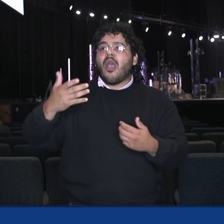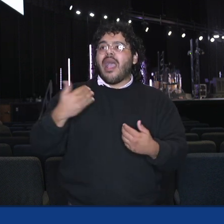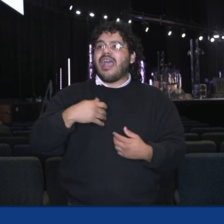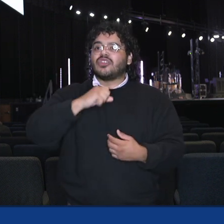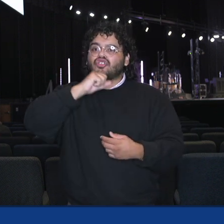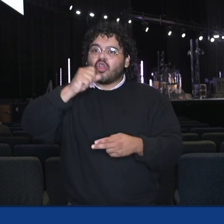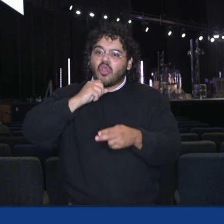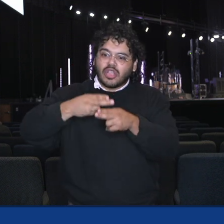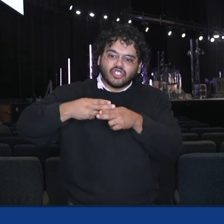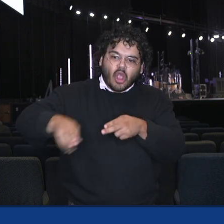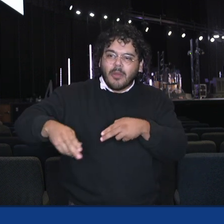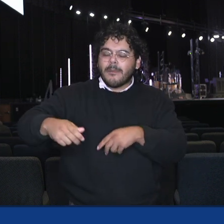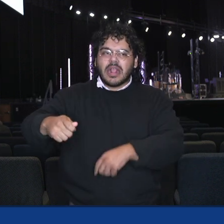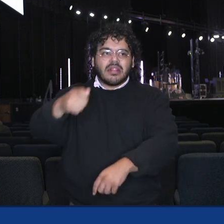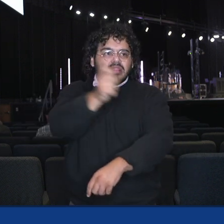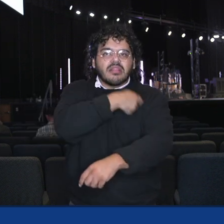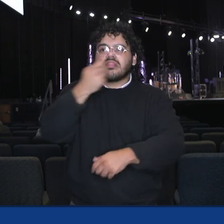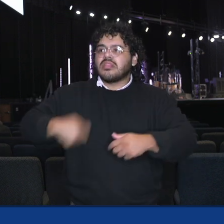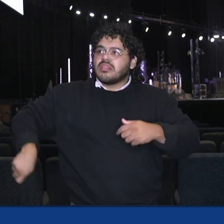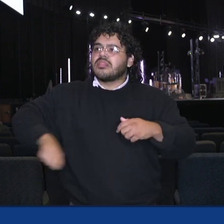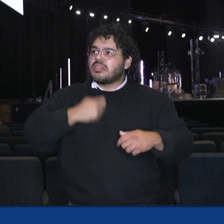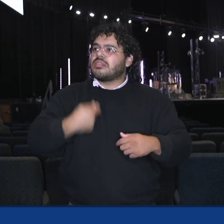stones.